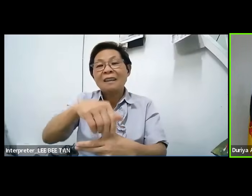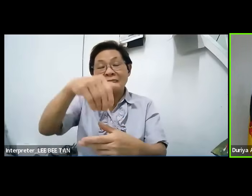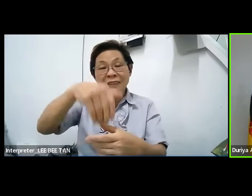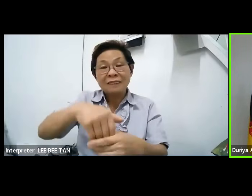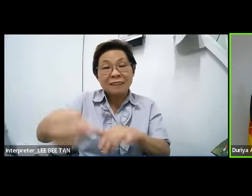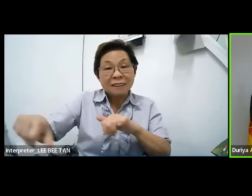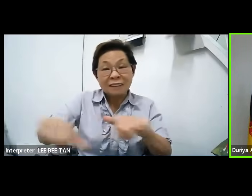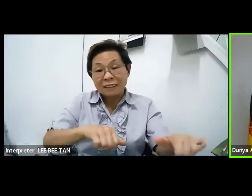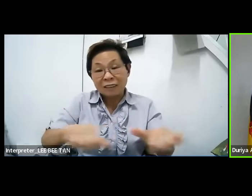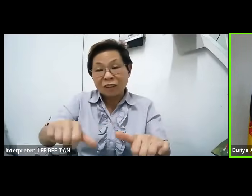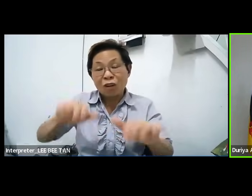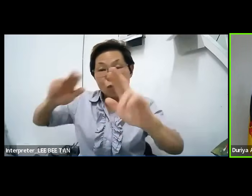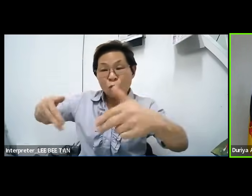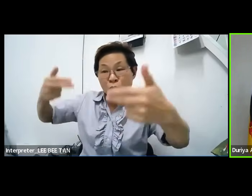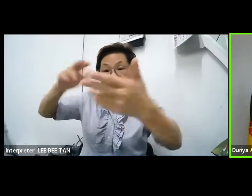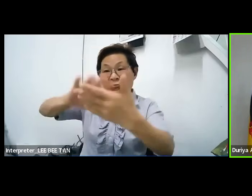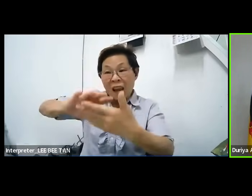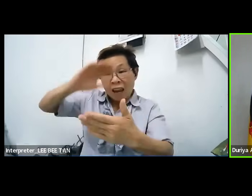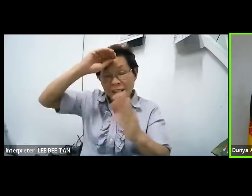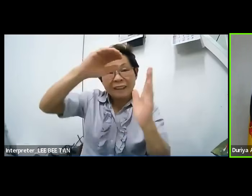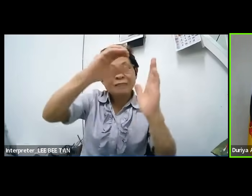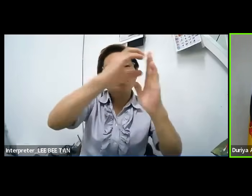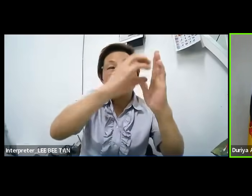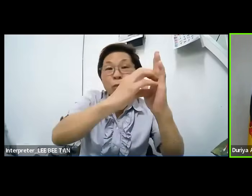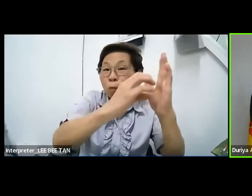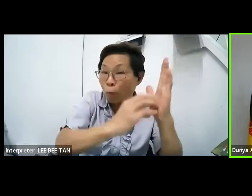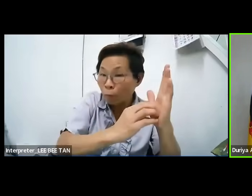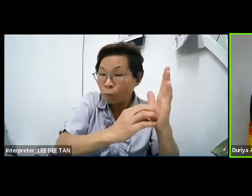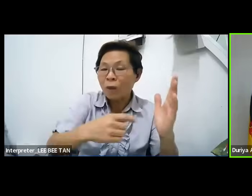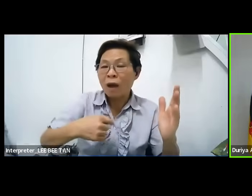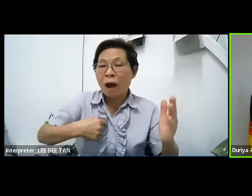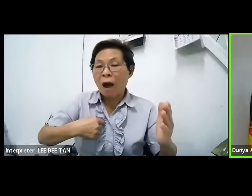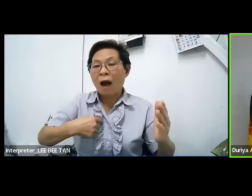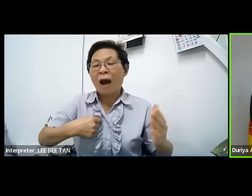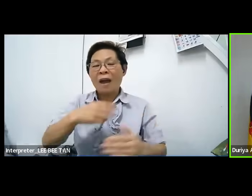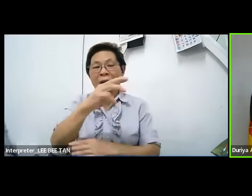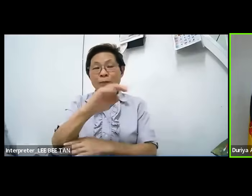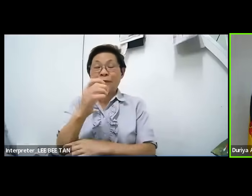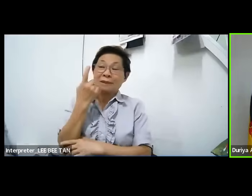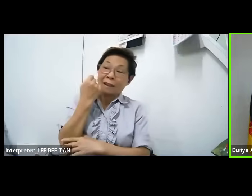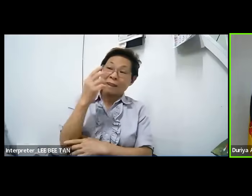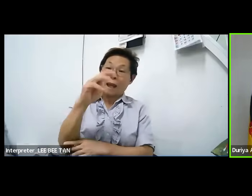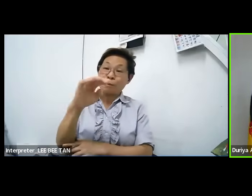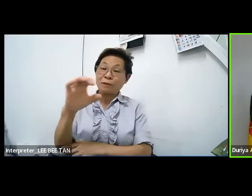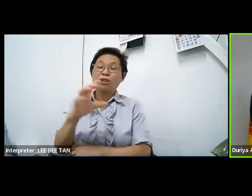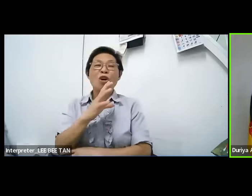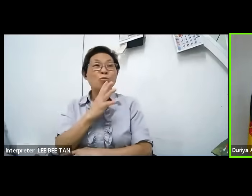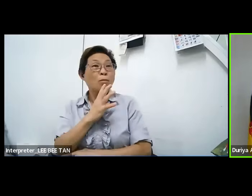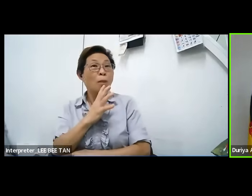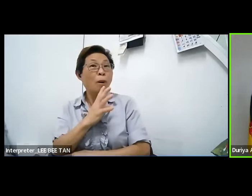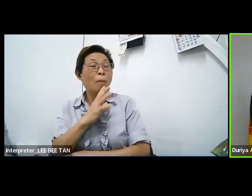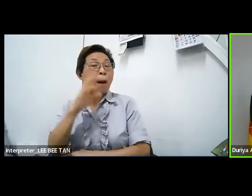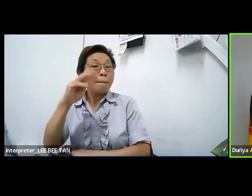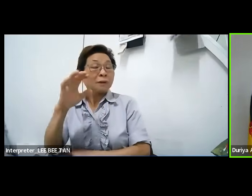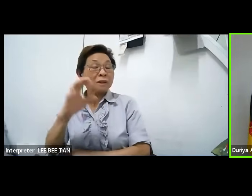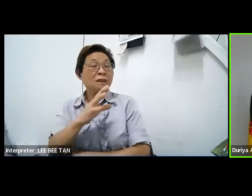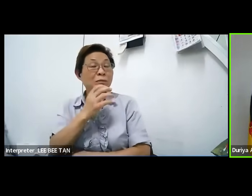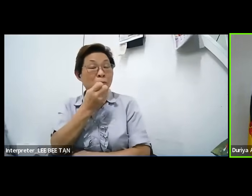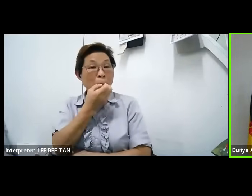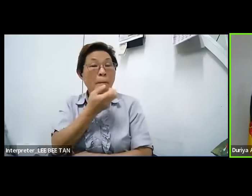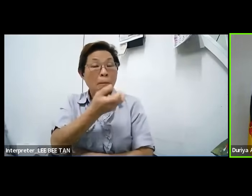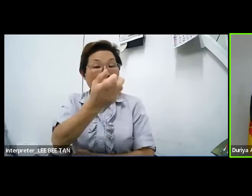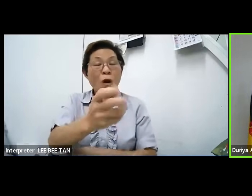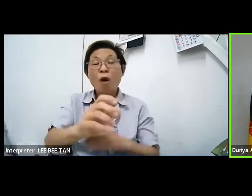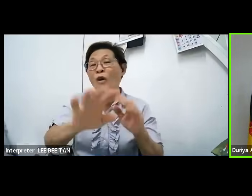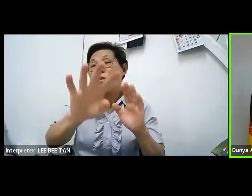Action virtual learning series. As our MC just mentioned, there are 4